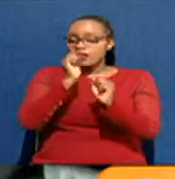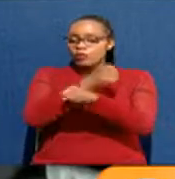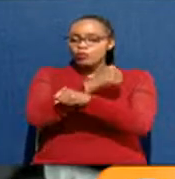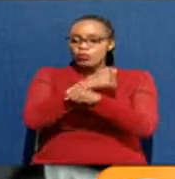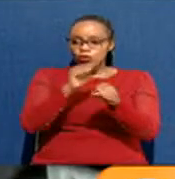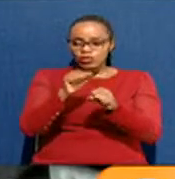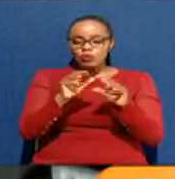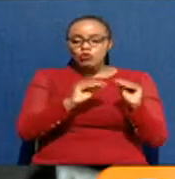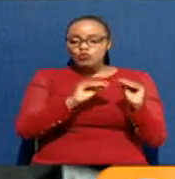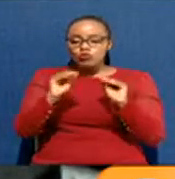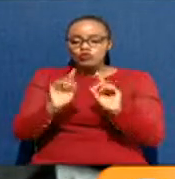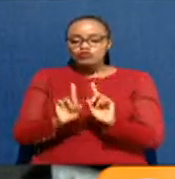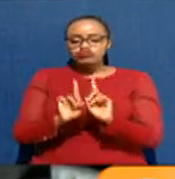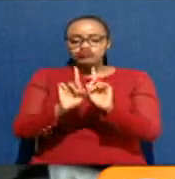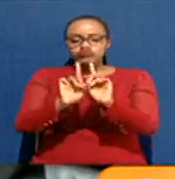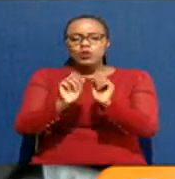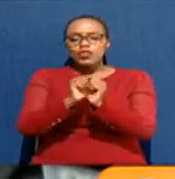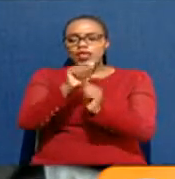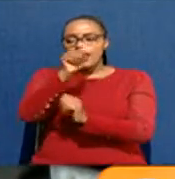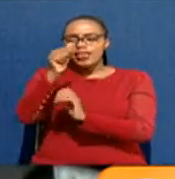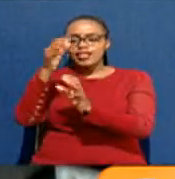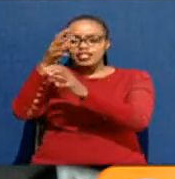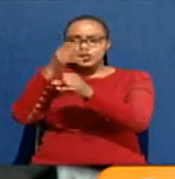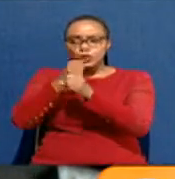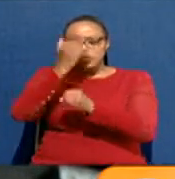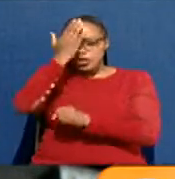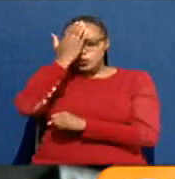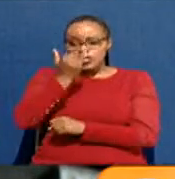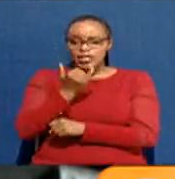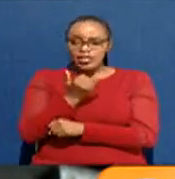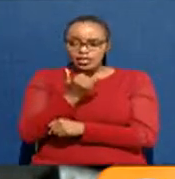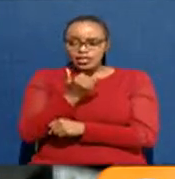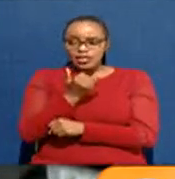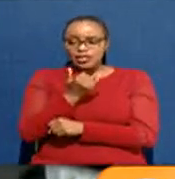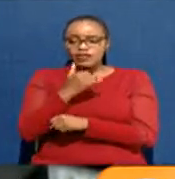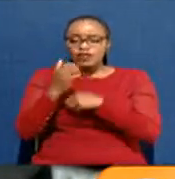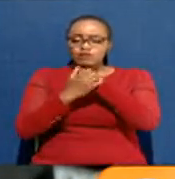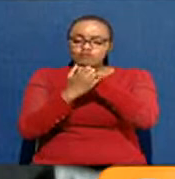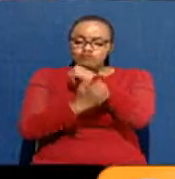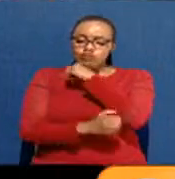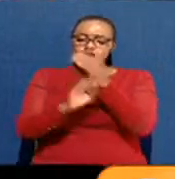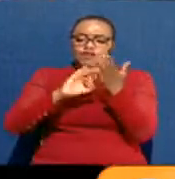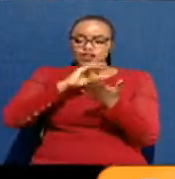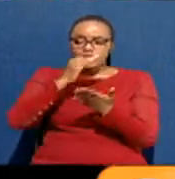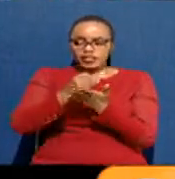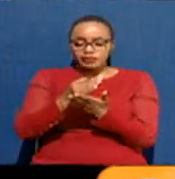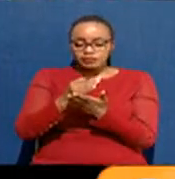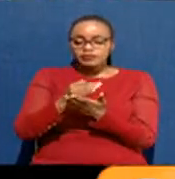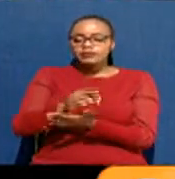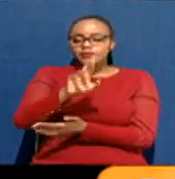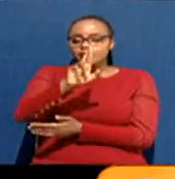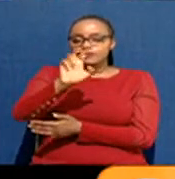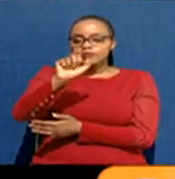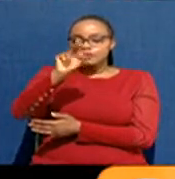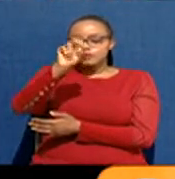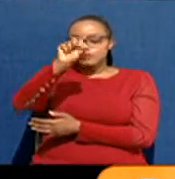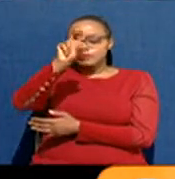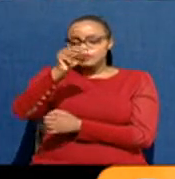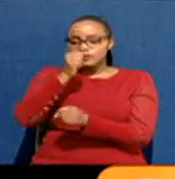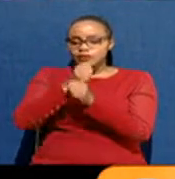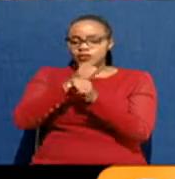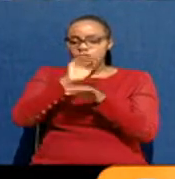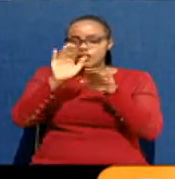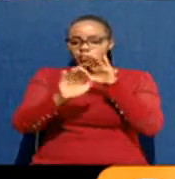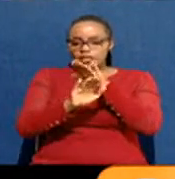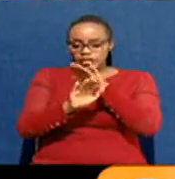move at par with other stakeholders because of poor funding. Ingonga, who currently serves as an